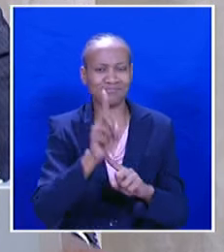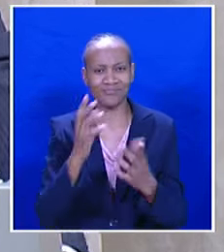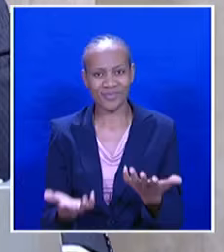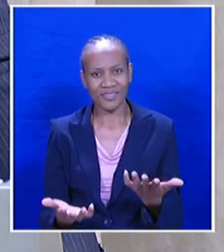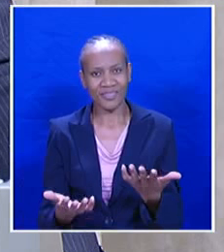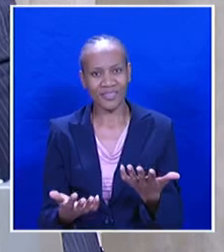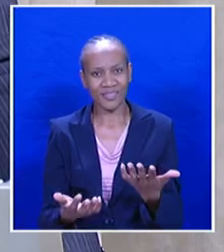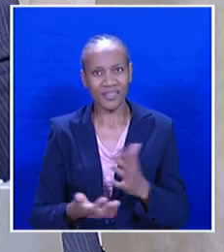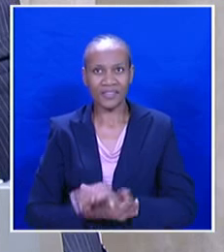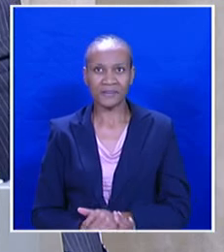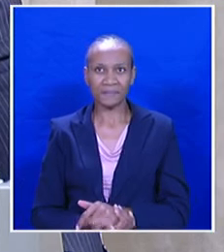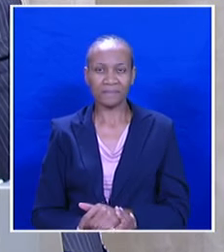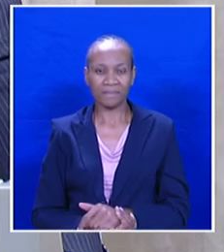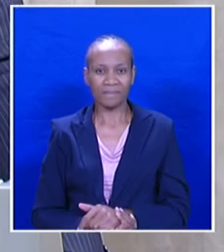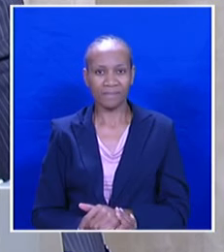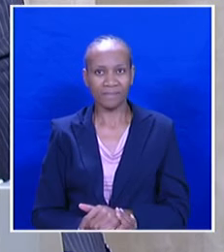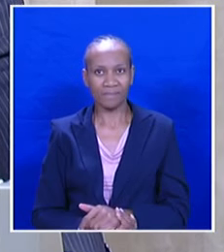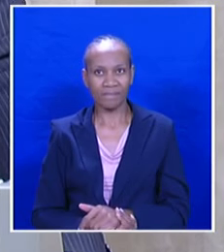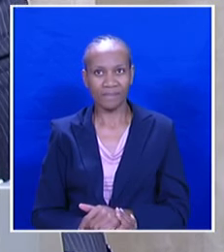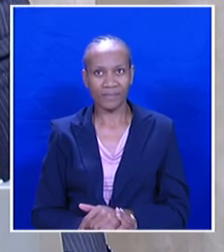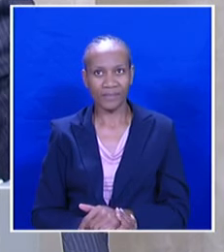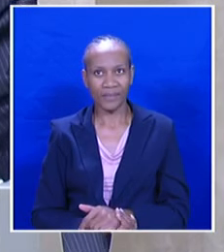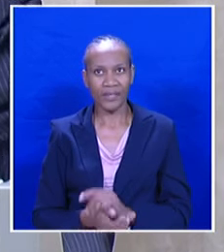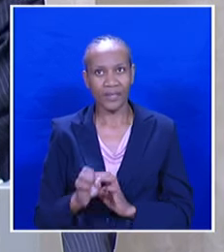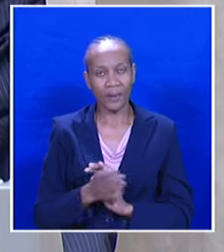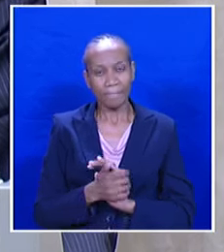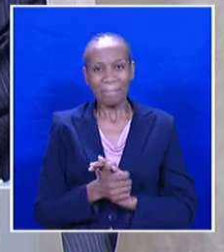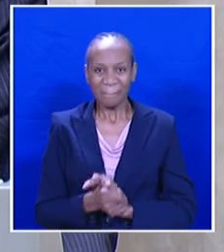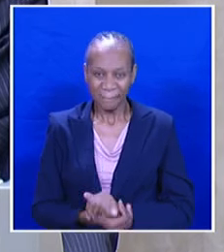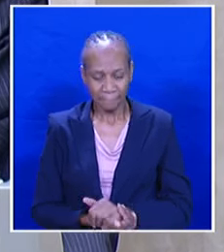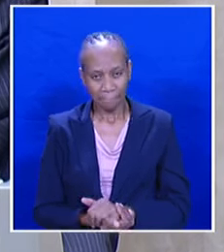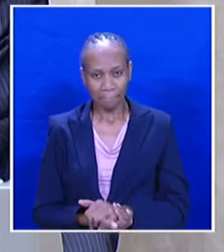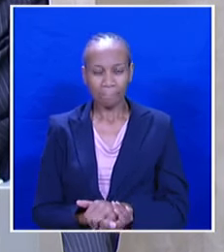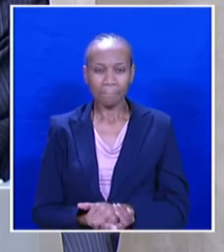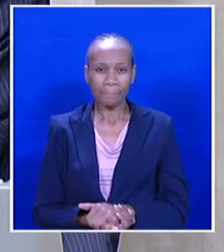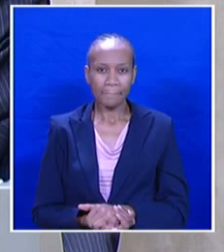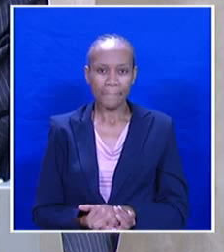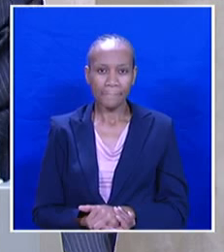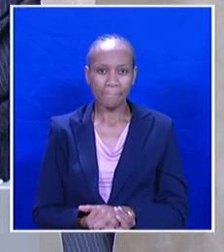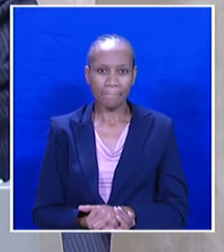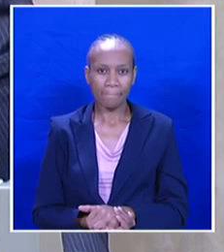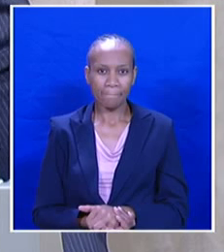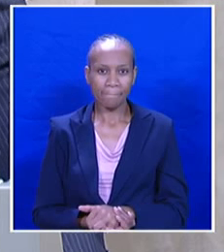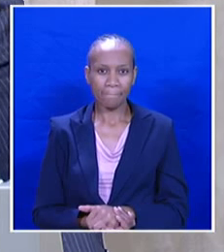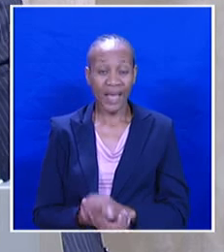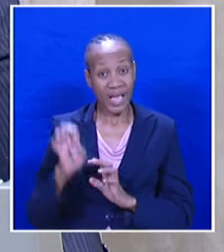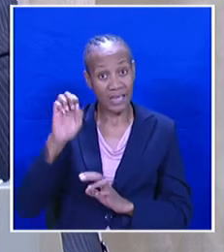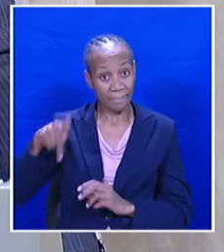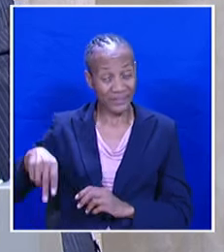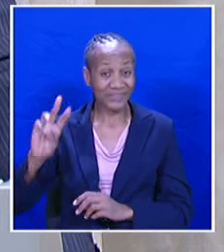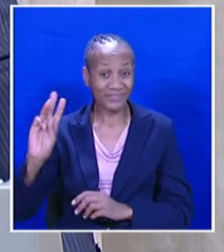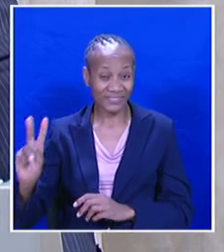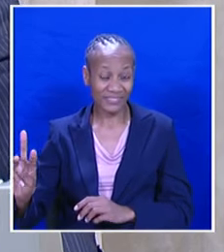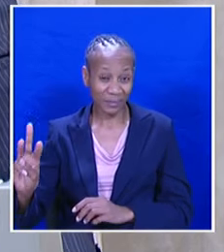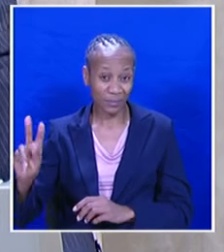way that we are implementing these public employment programs. And they are serving a good